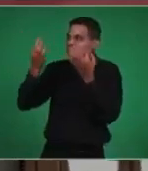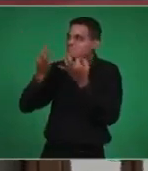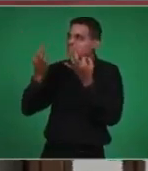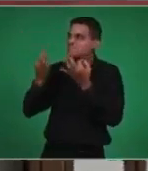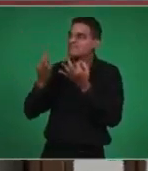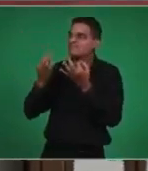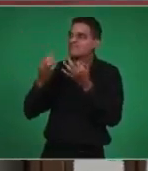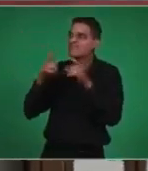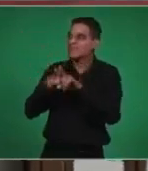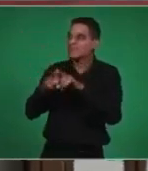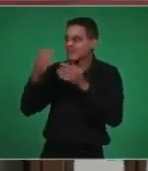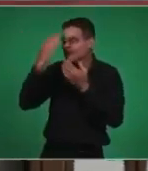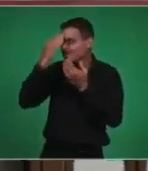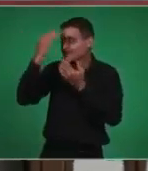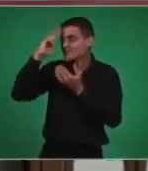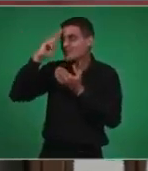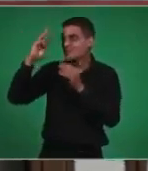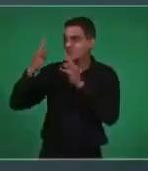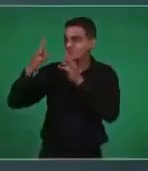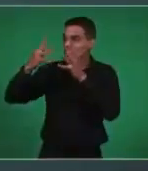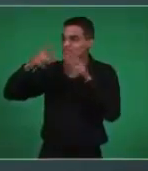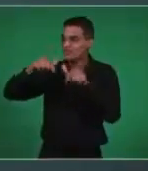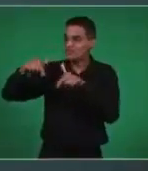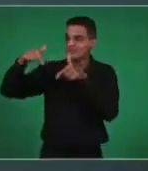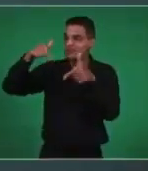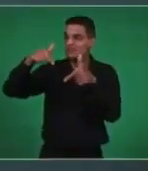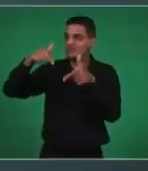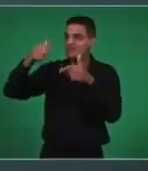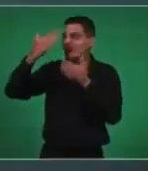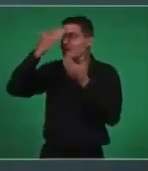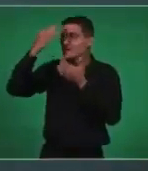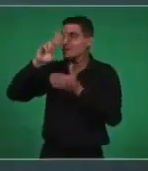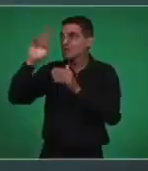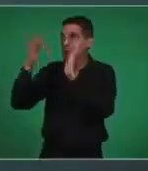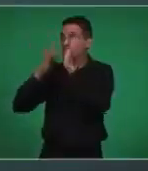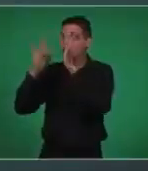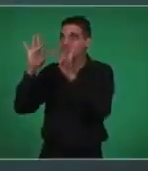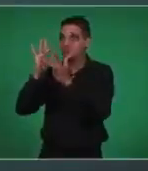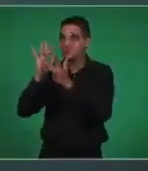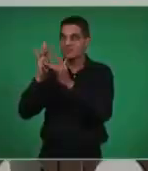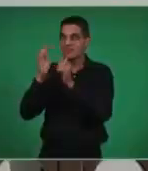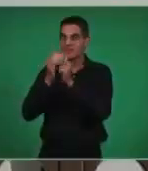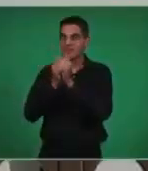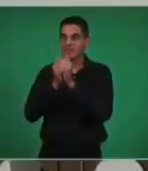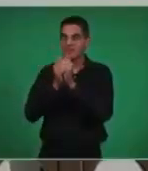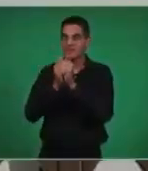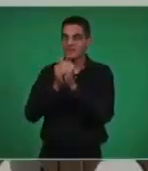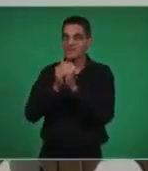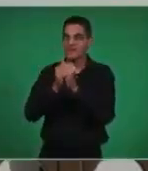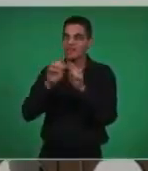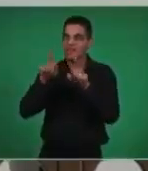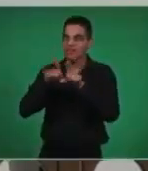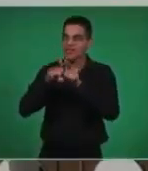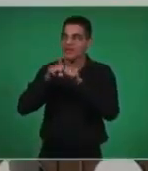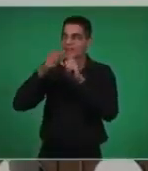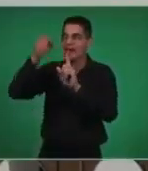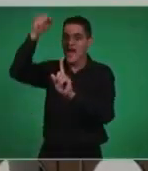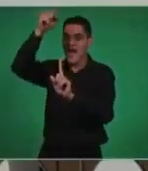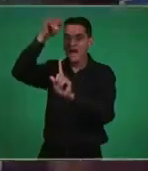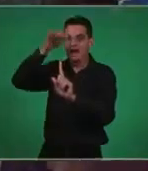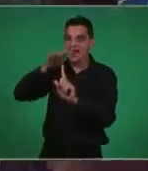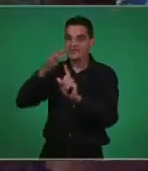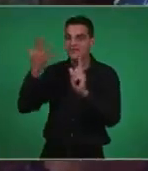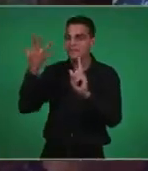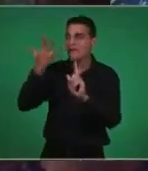your work, Lord. And we know, we've recognized all the deeds of the Lord. We pray in the name of the Lord. And the